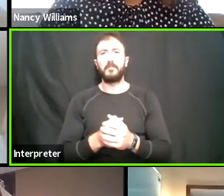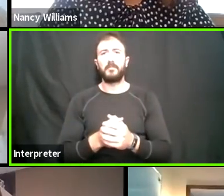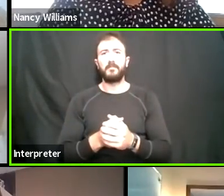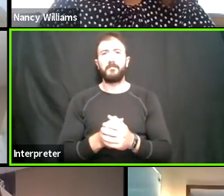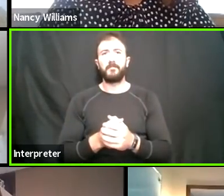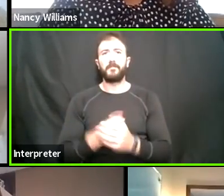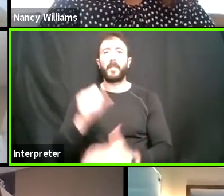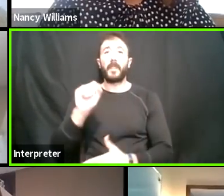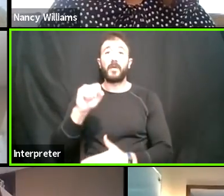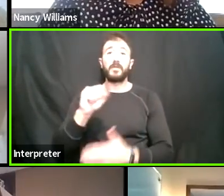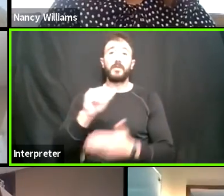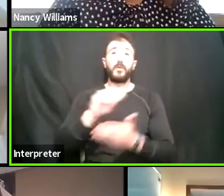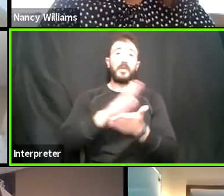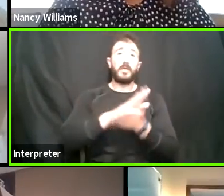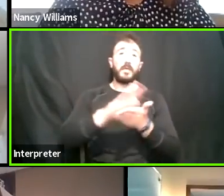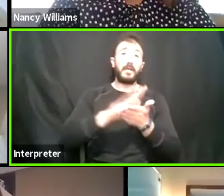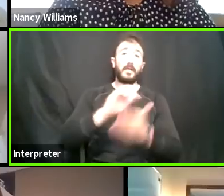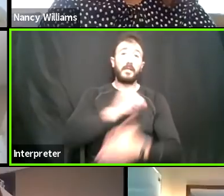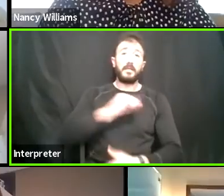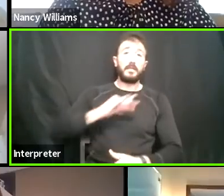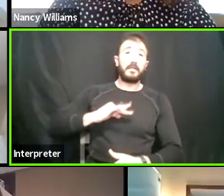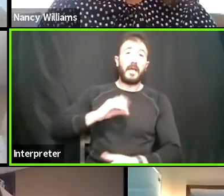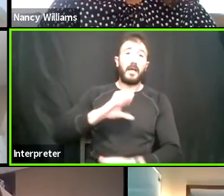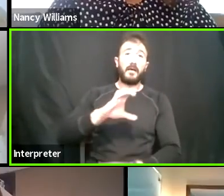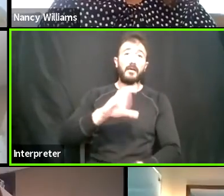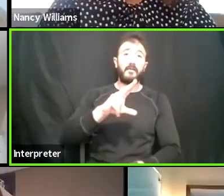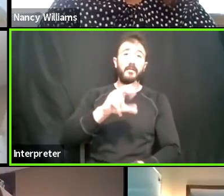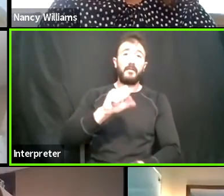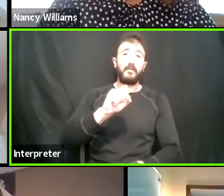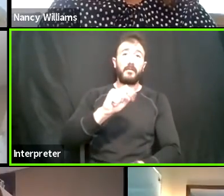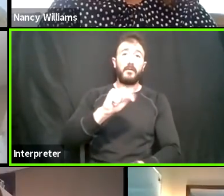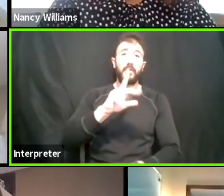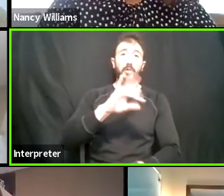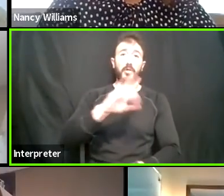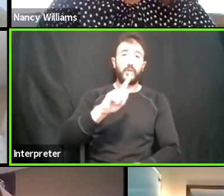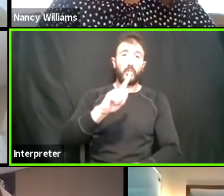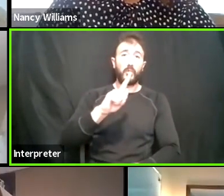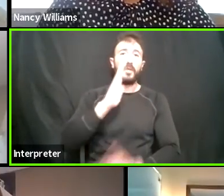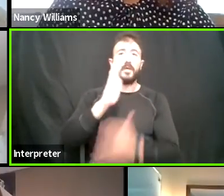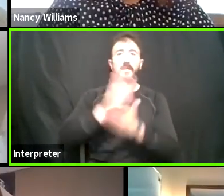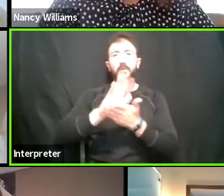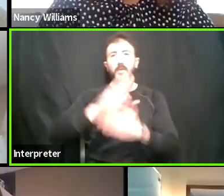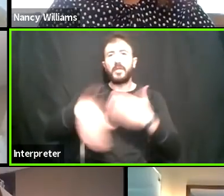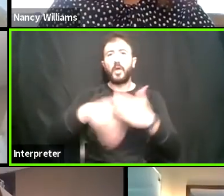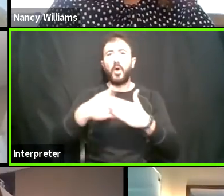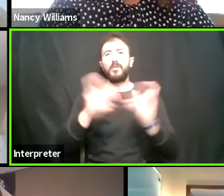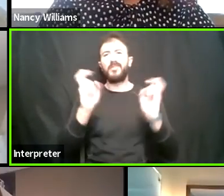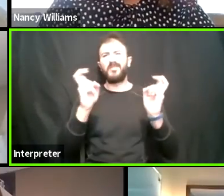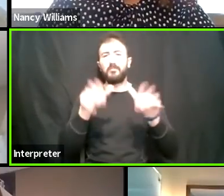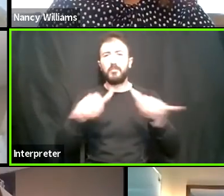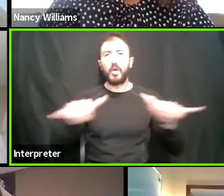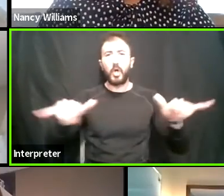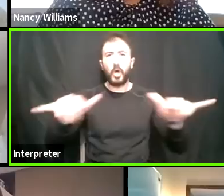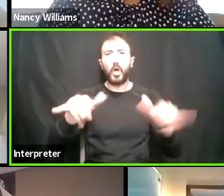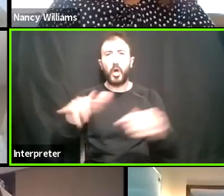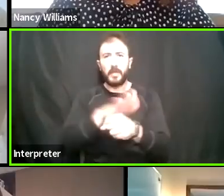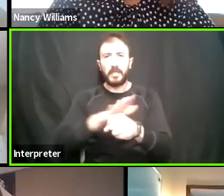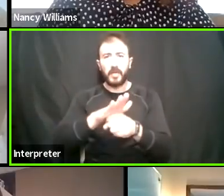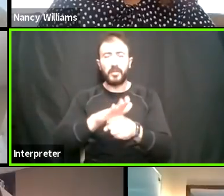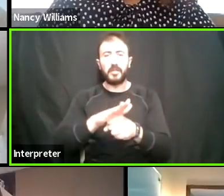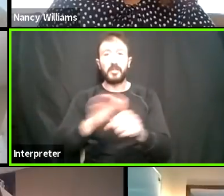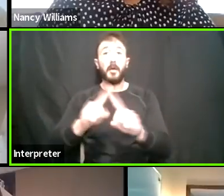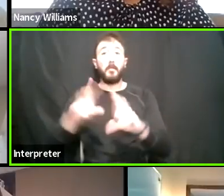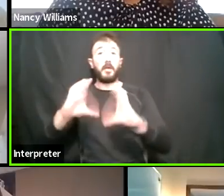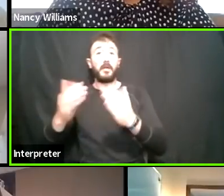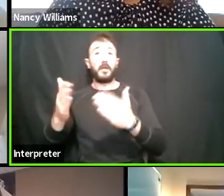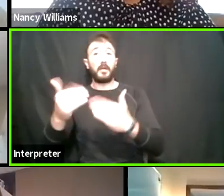staff will do all the common areas, but as far as the desk surfaces in the classroom, we're asking teachers to help out with